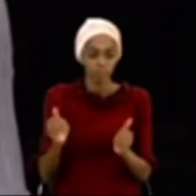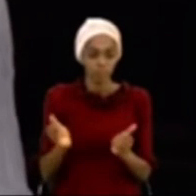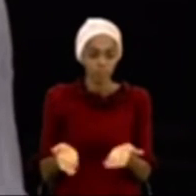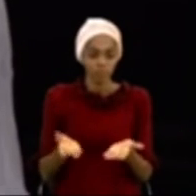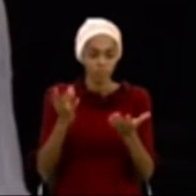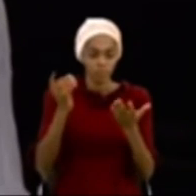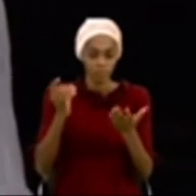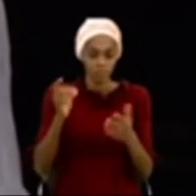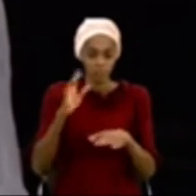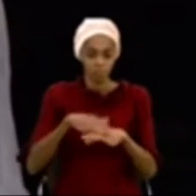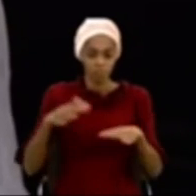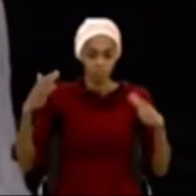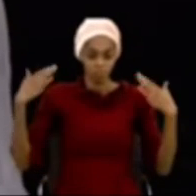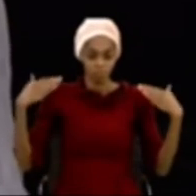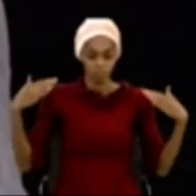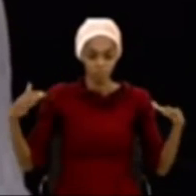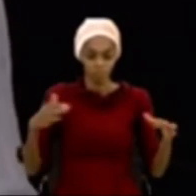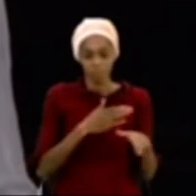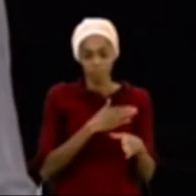see